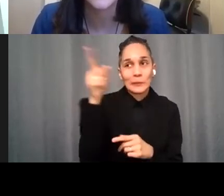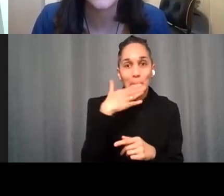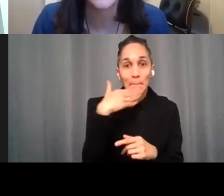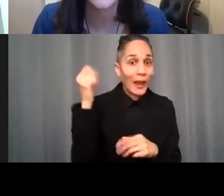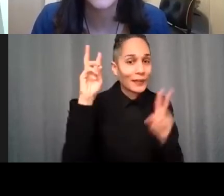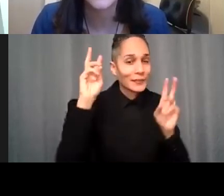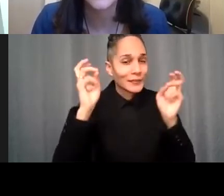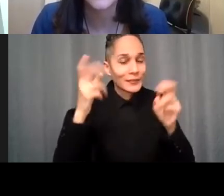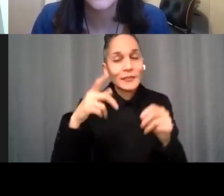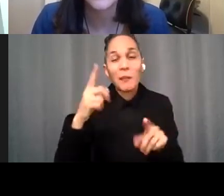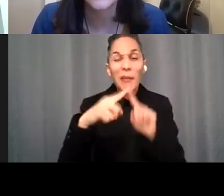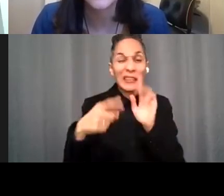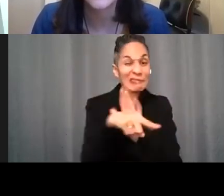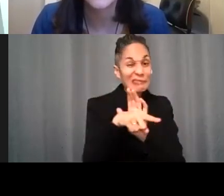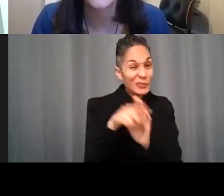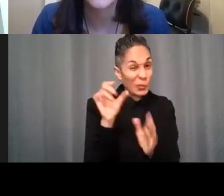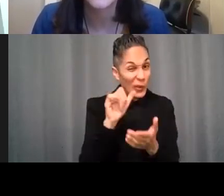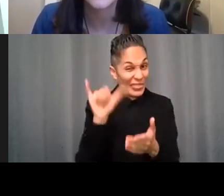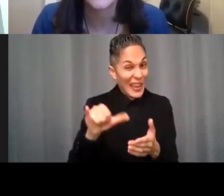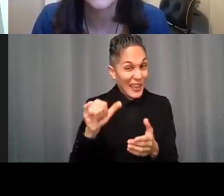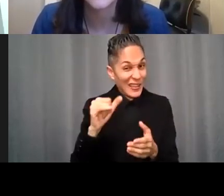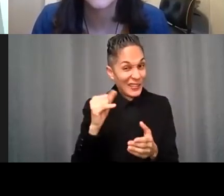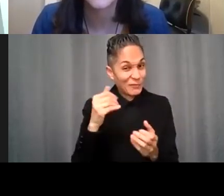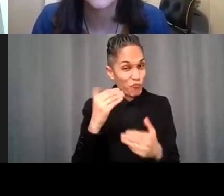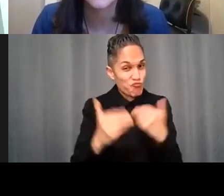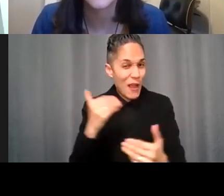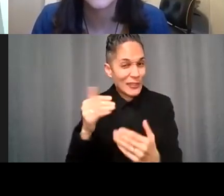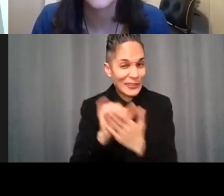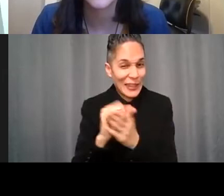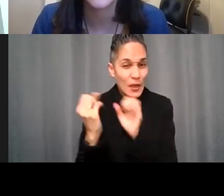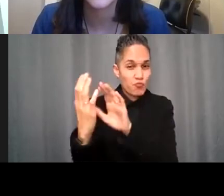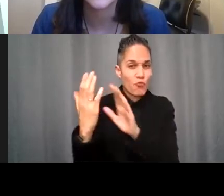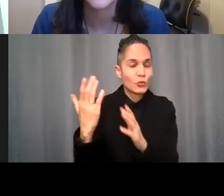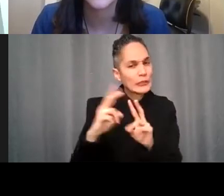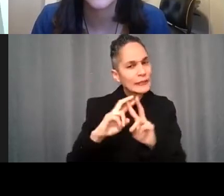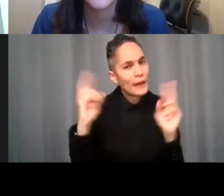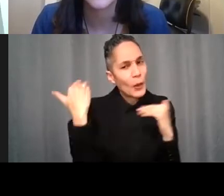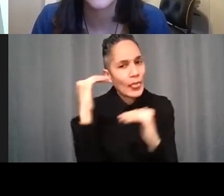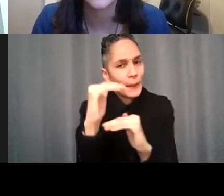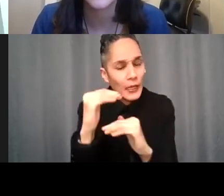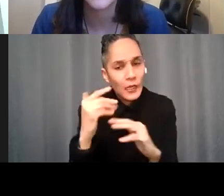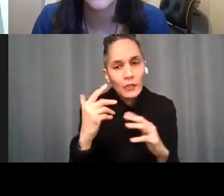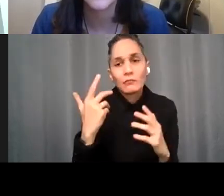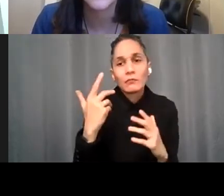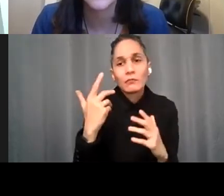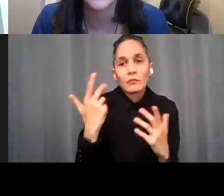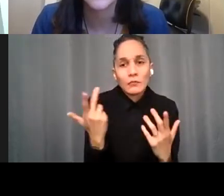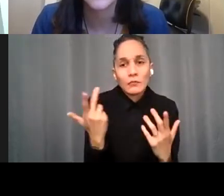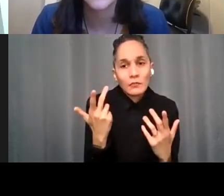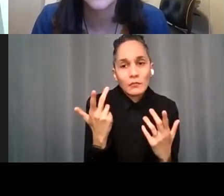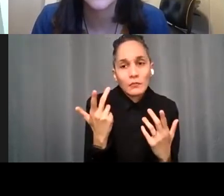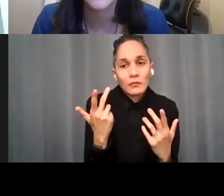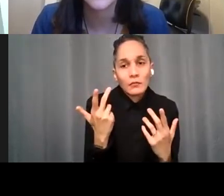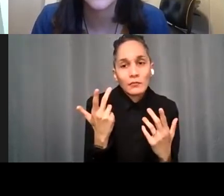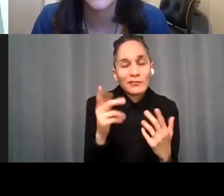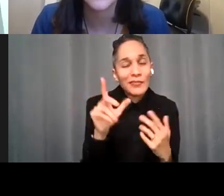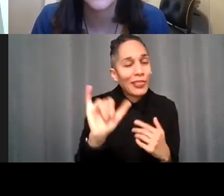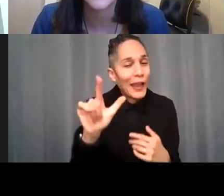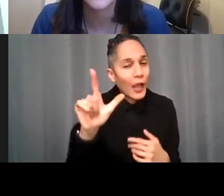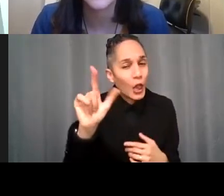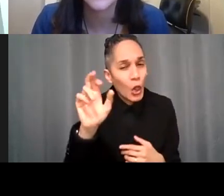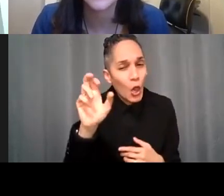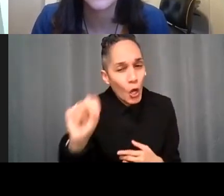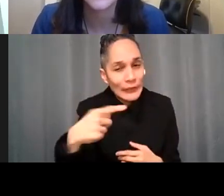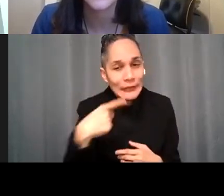the disadvantage to doing it that way, or limiting yourself that way, is there is, like Lauren mentioned before,